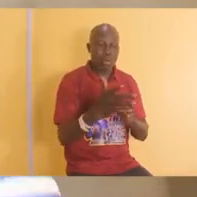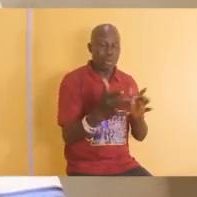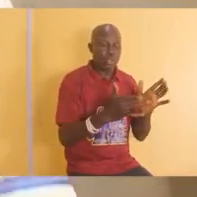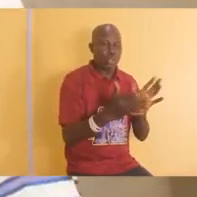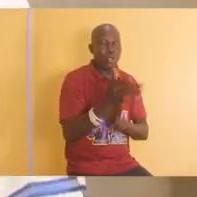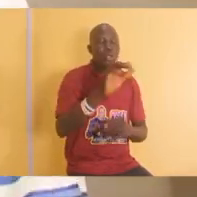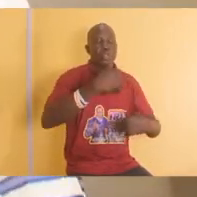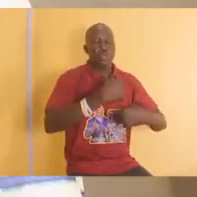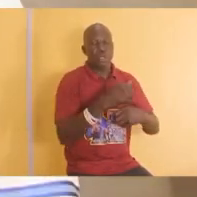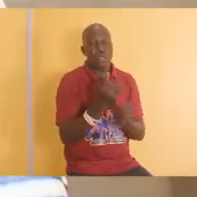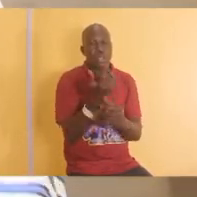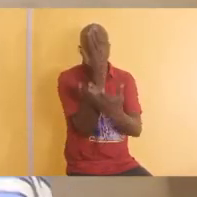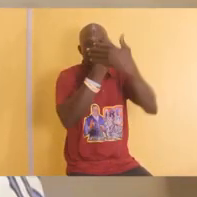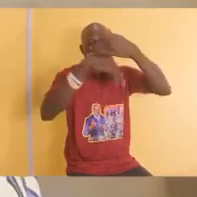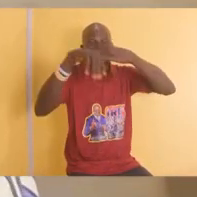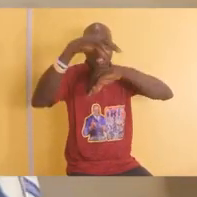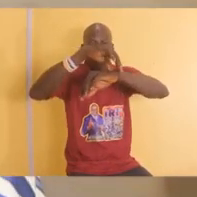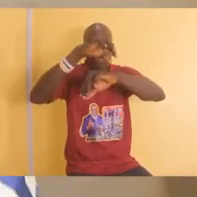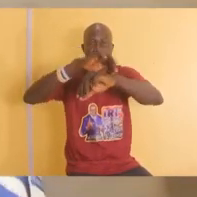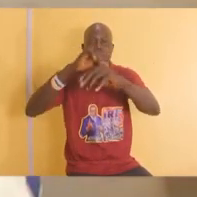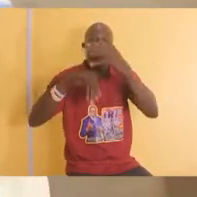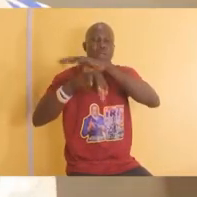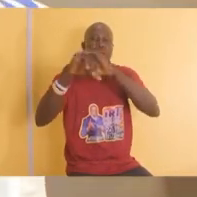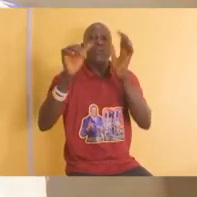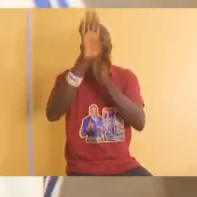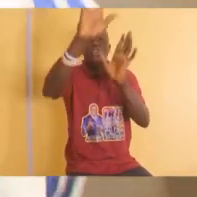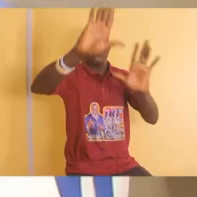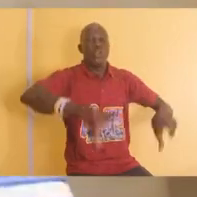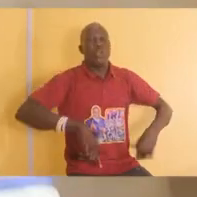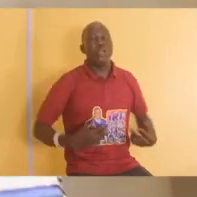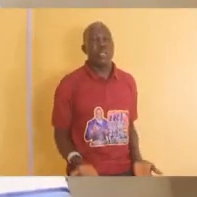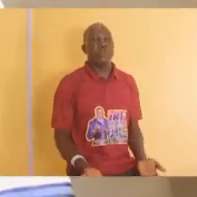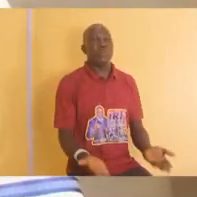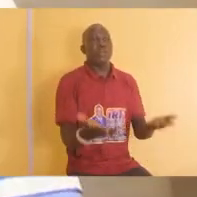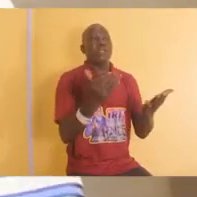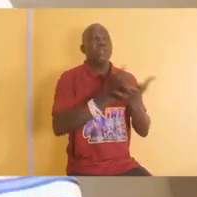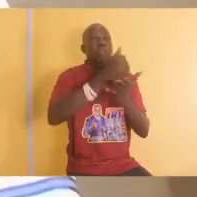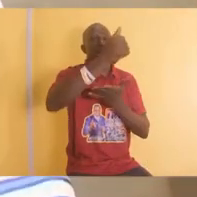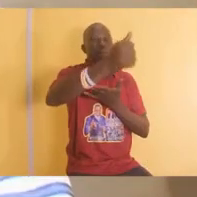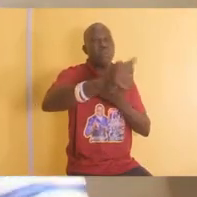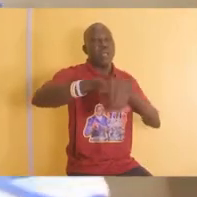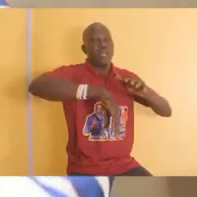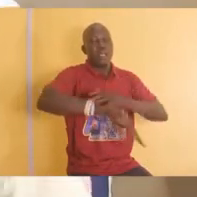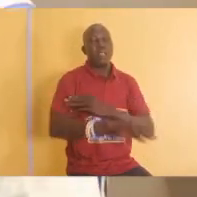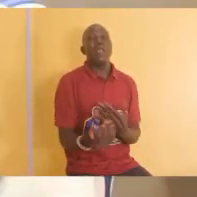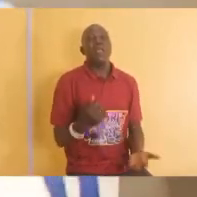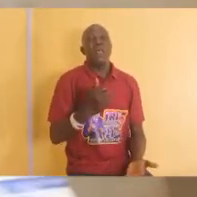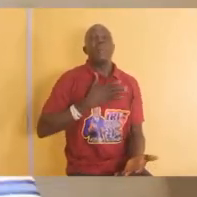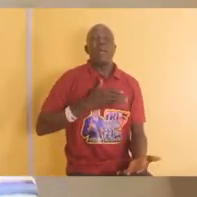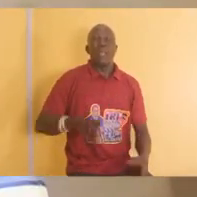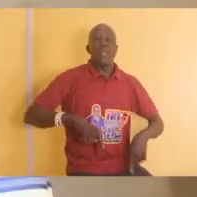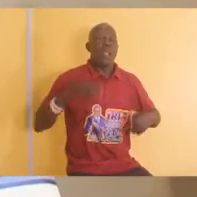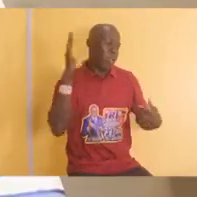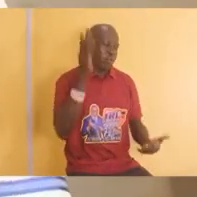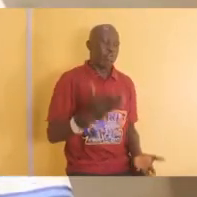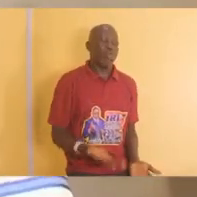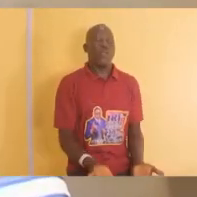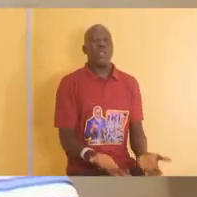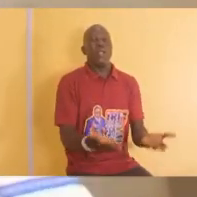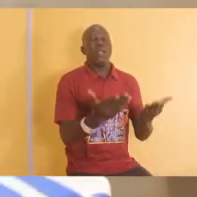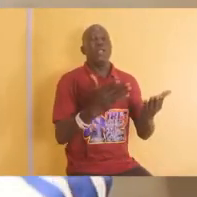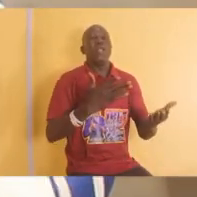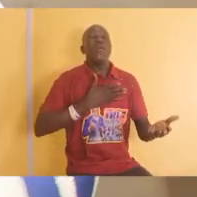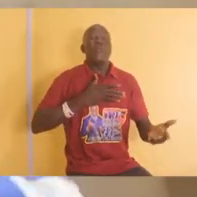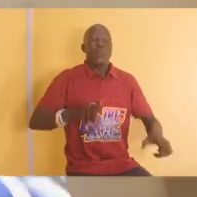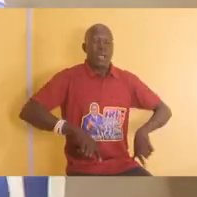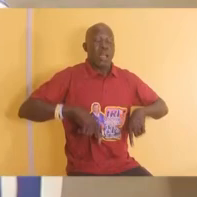the name of Jesus. Aye, ati on. Aye, me adi de. Your love rise. Aye, me adi de. Aye, me adi de.